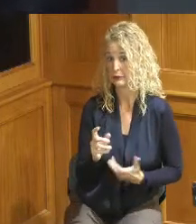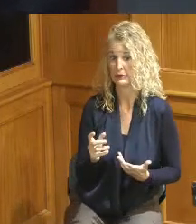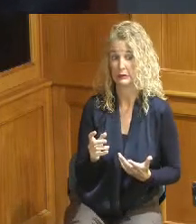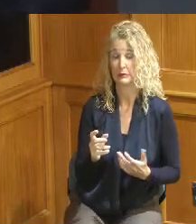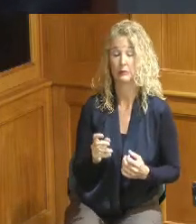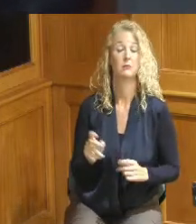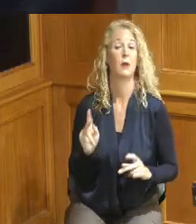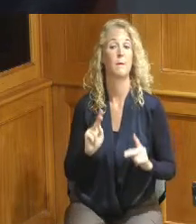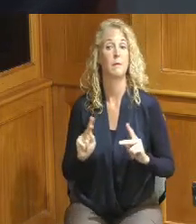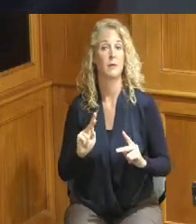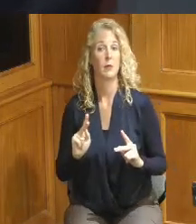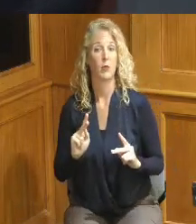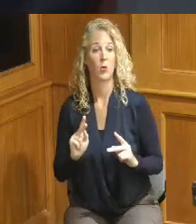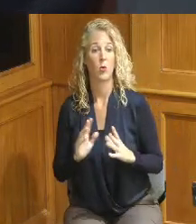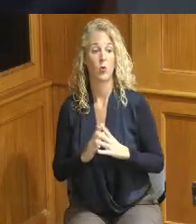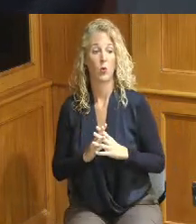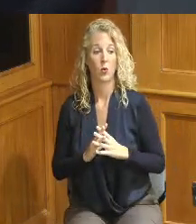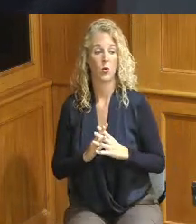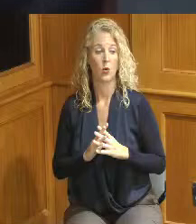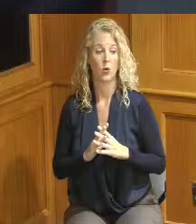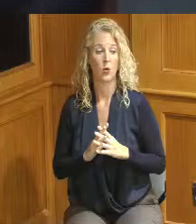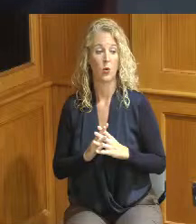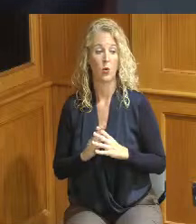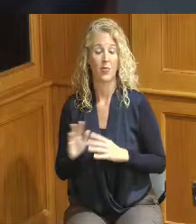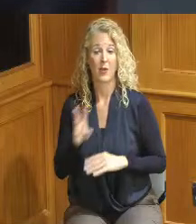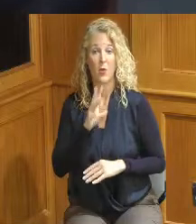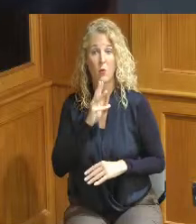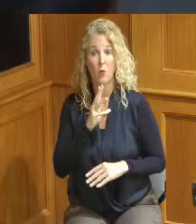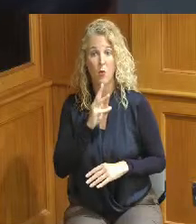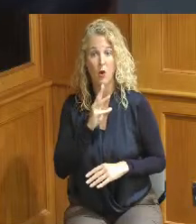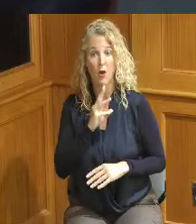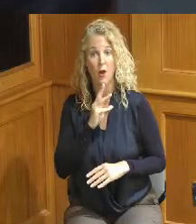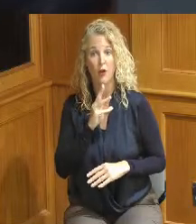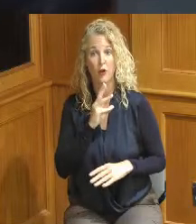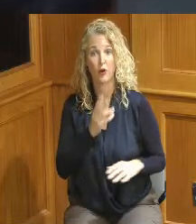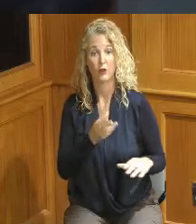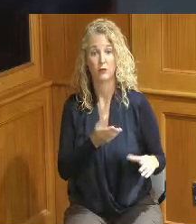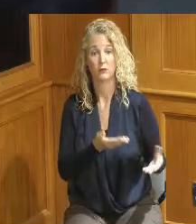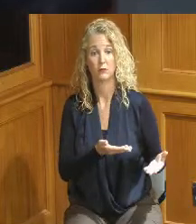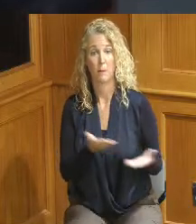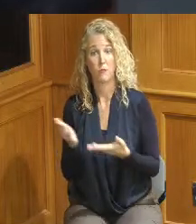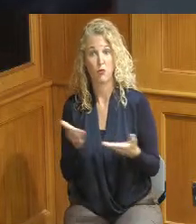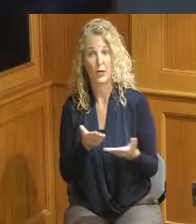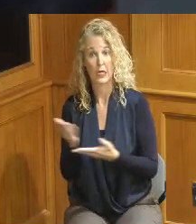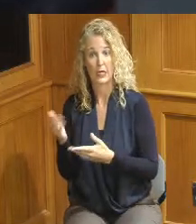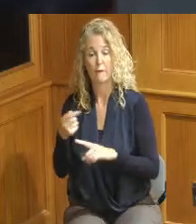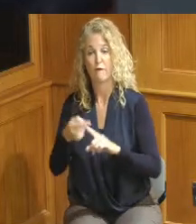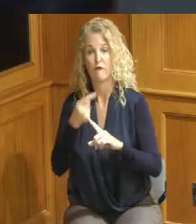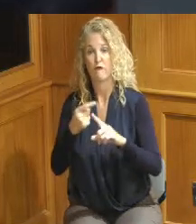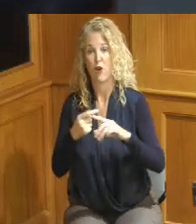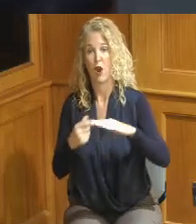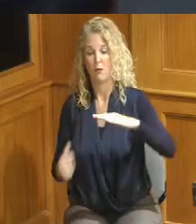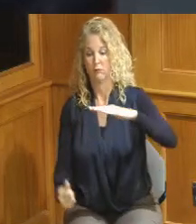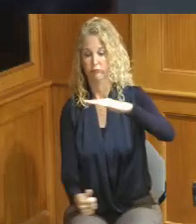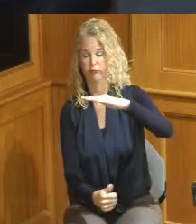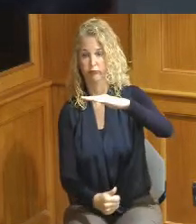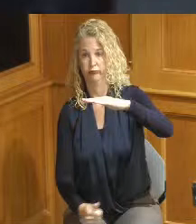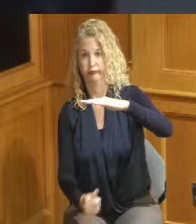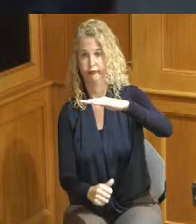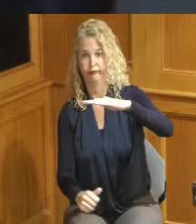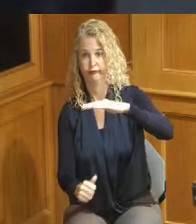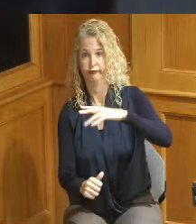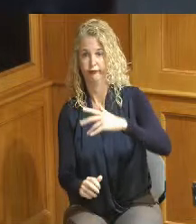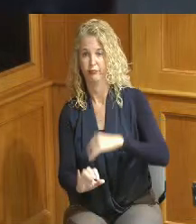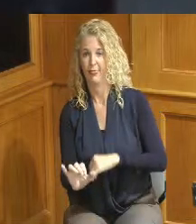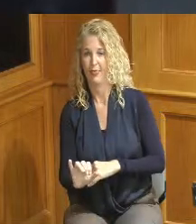We have residents who haul their water to their homes, and they have their own cistern, and they get it from underground aquifers, and we